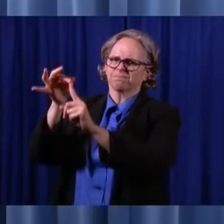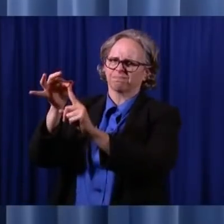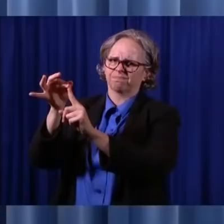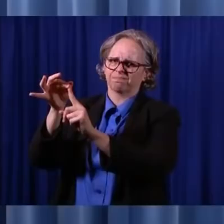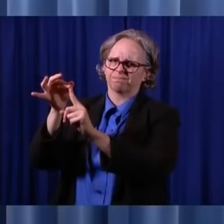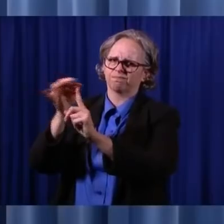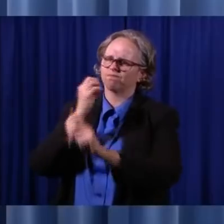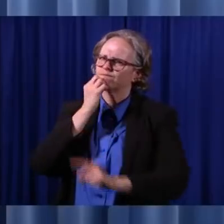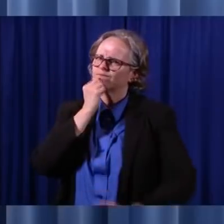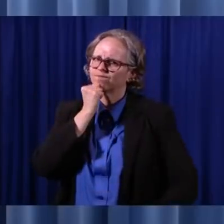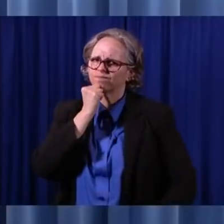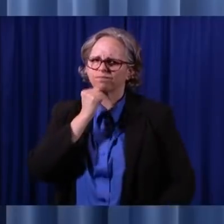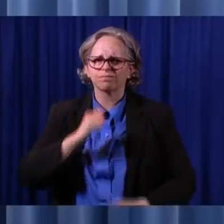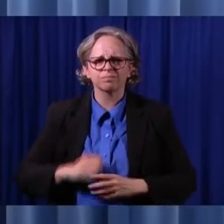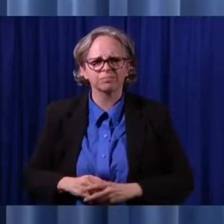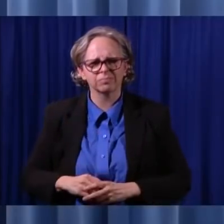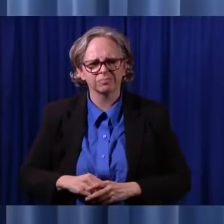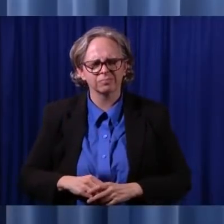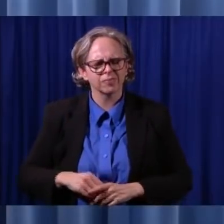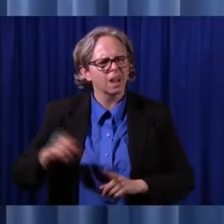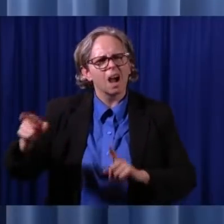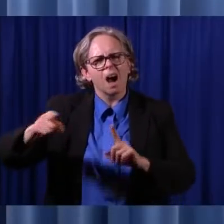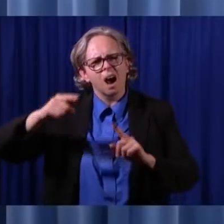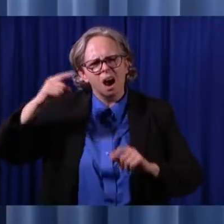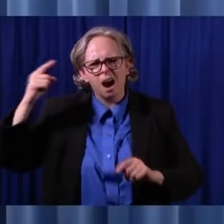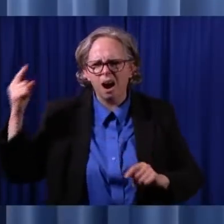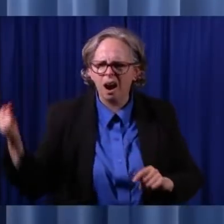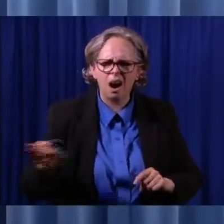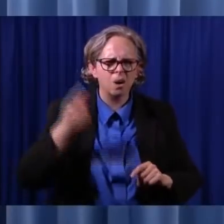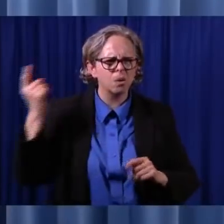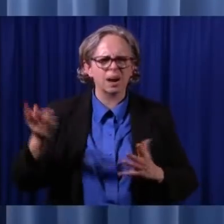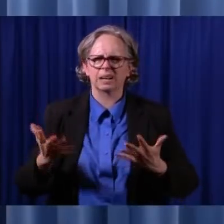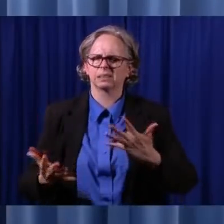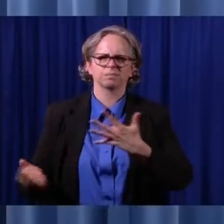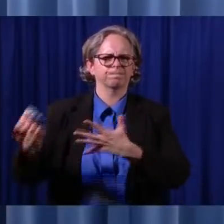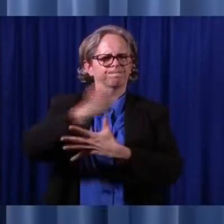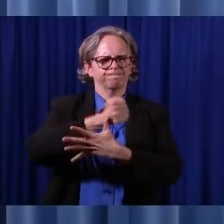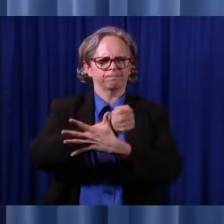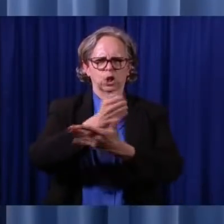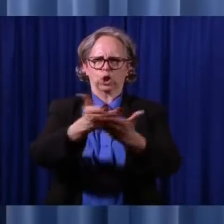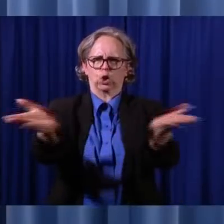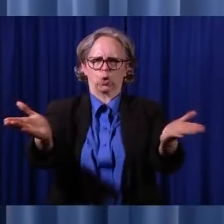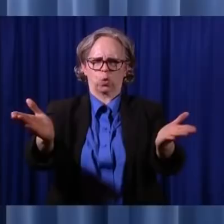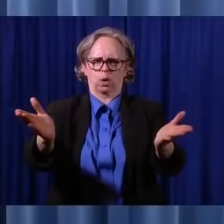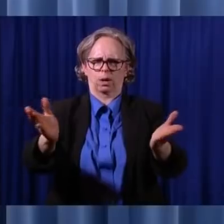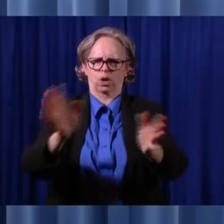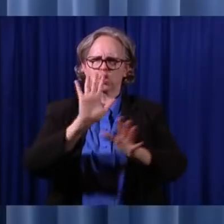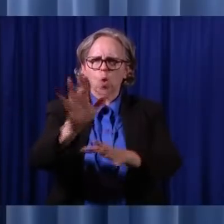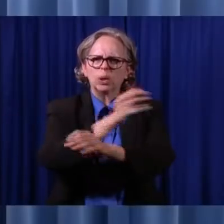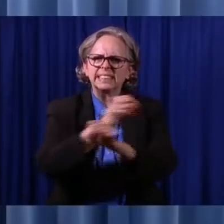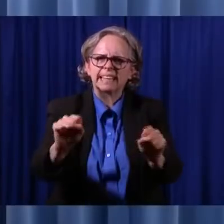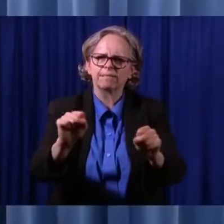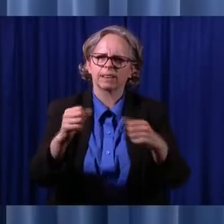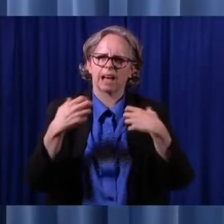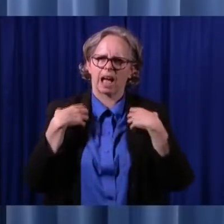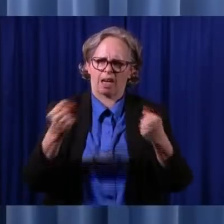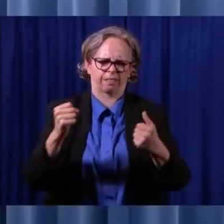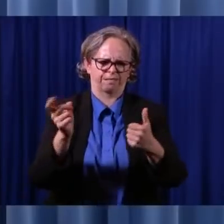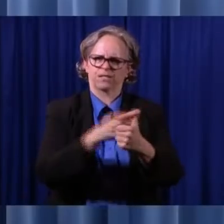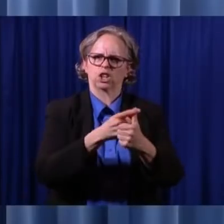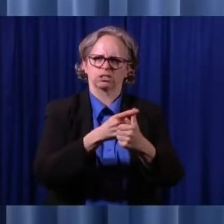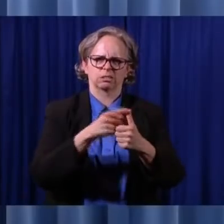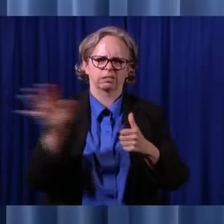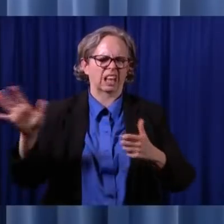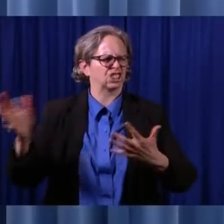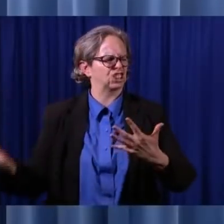She always has put the health and safety of Ohioans first and foremost.